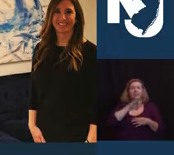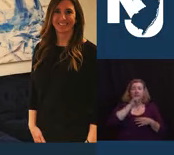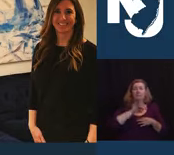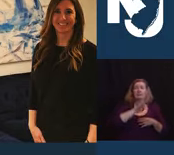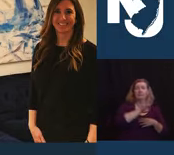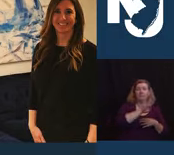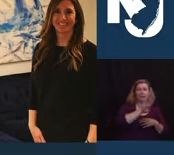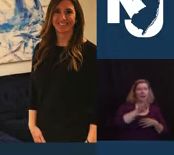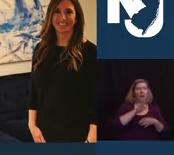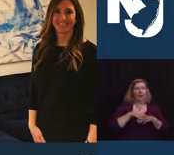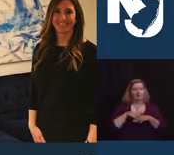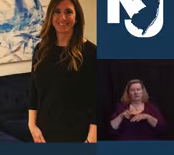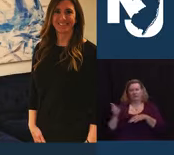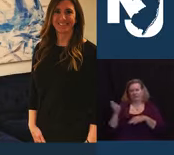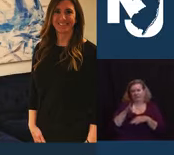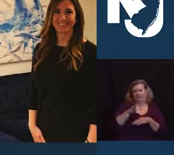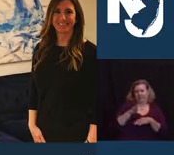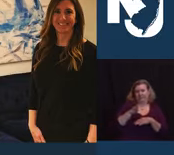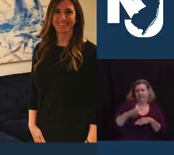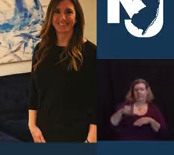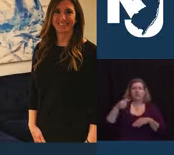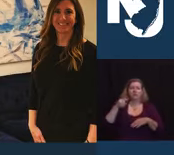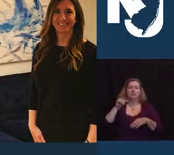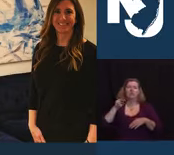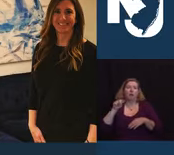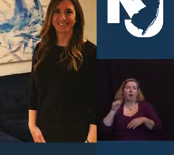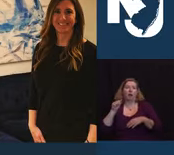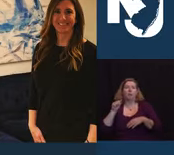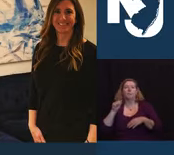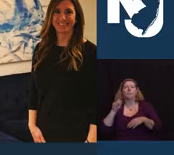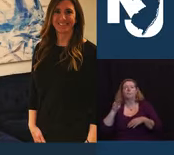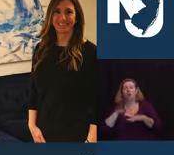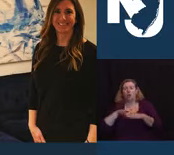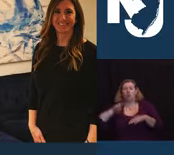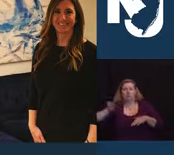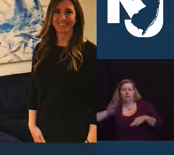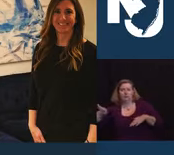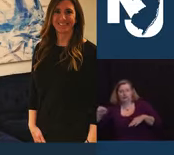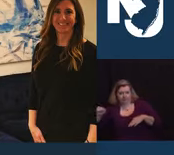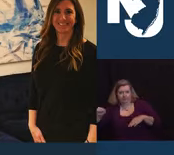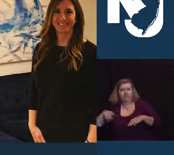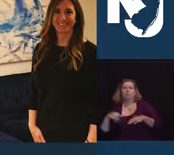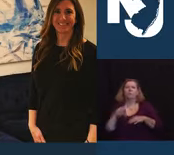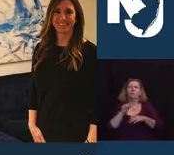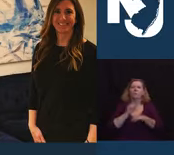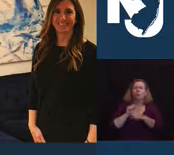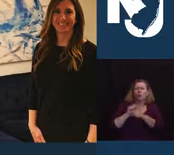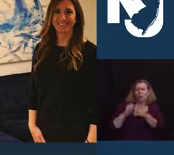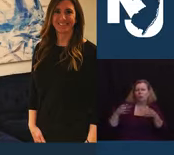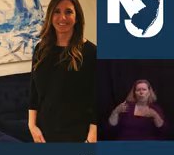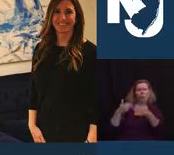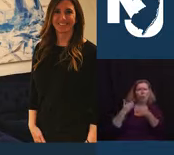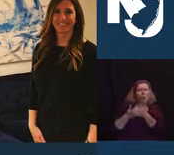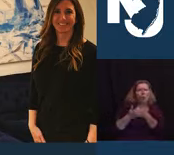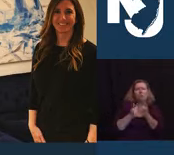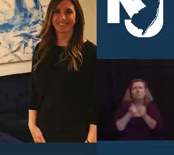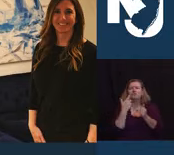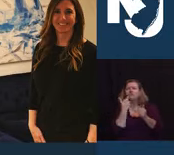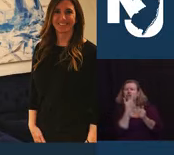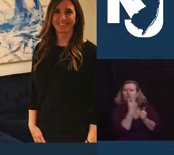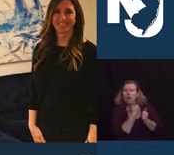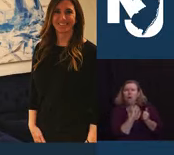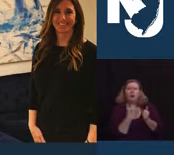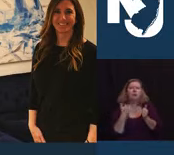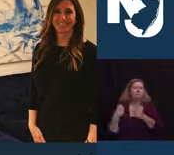the left, and Gina McGuire on the right. FLAG has been working with local restaurants since the start of the pandemic to help to